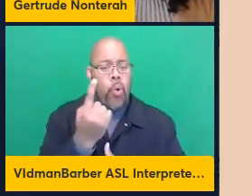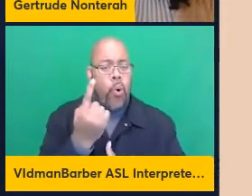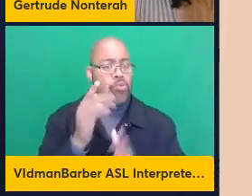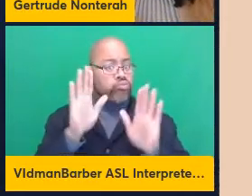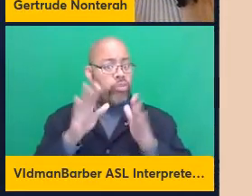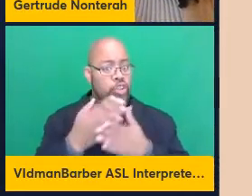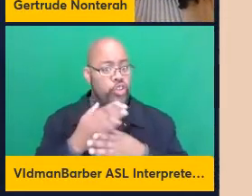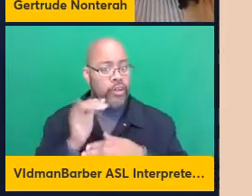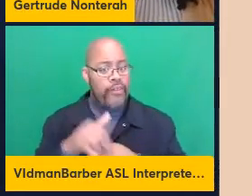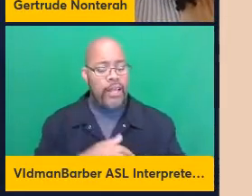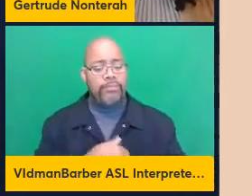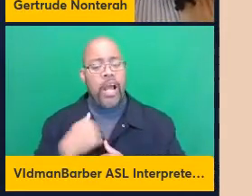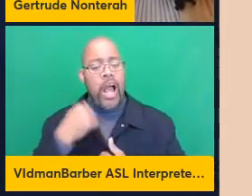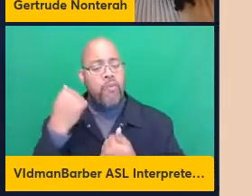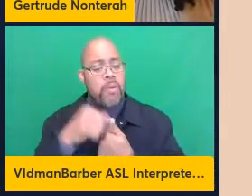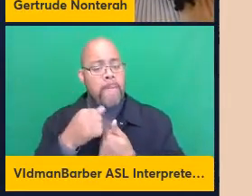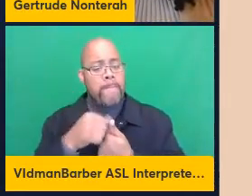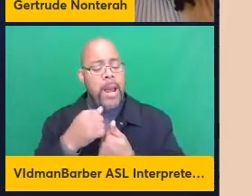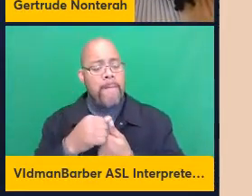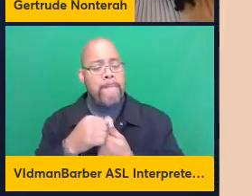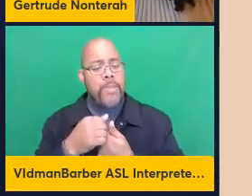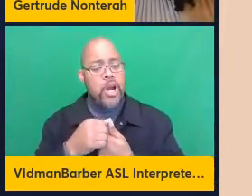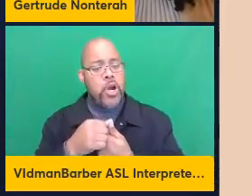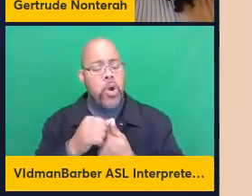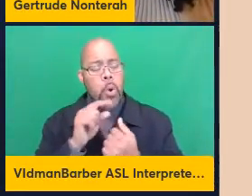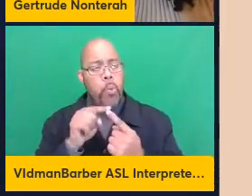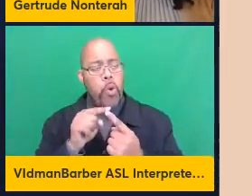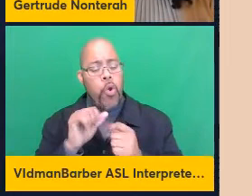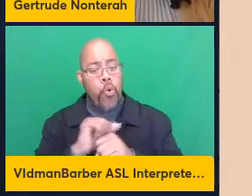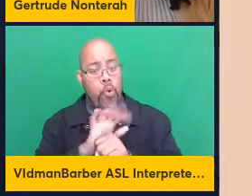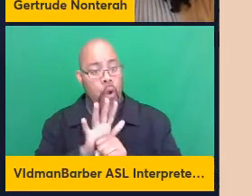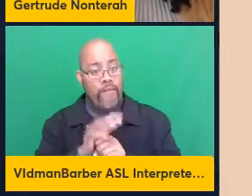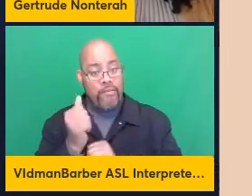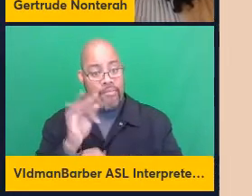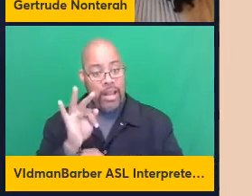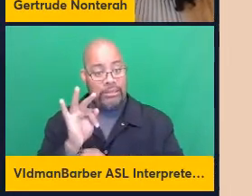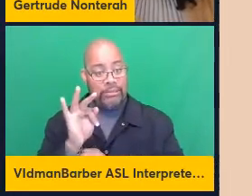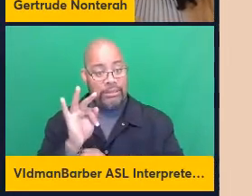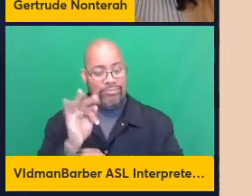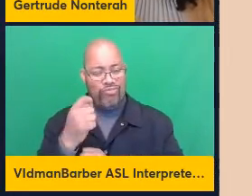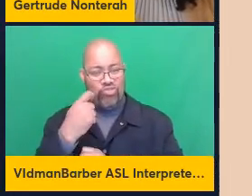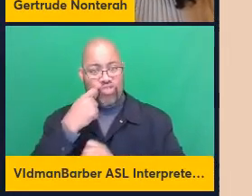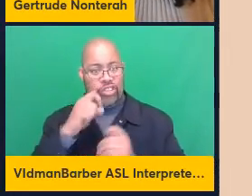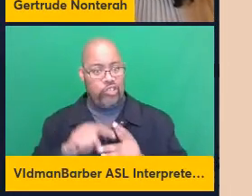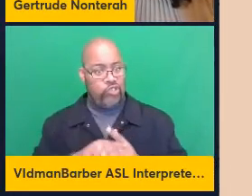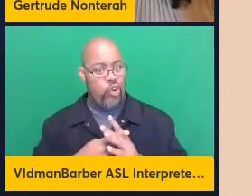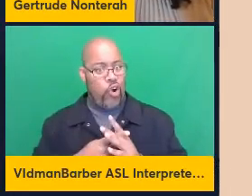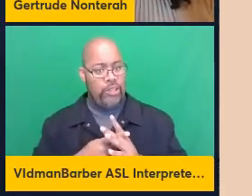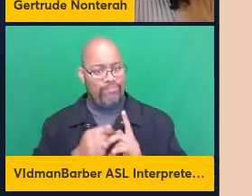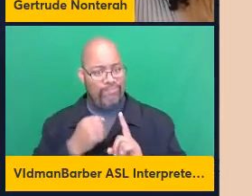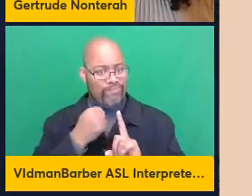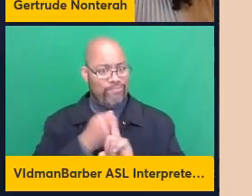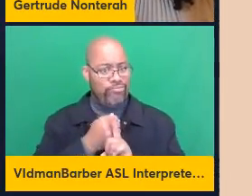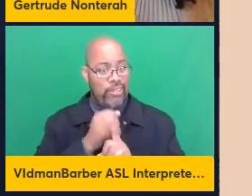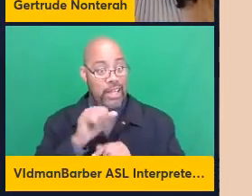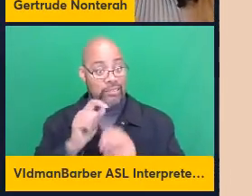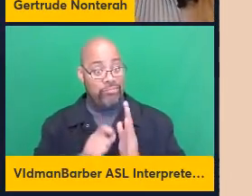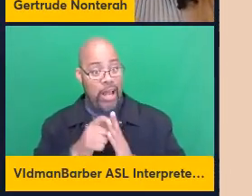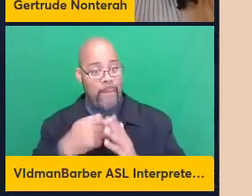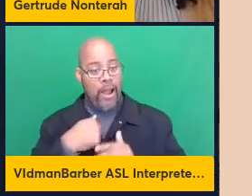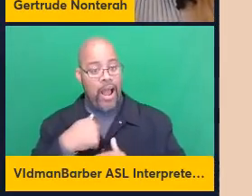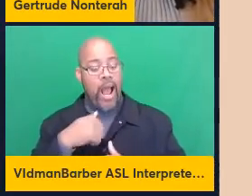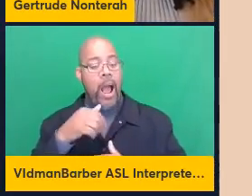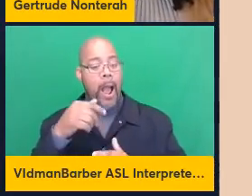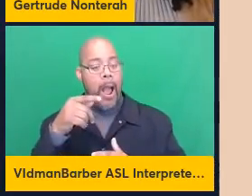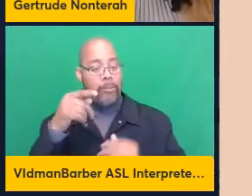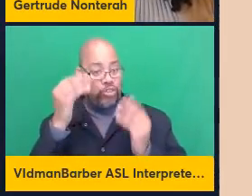share. I remember when the COVID-19 pandemic had just started. At the time, I was an adjunct professor